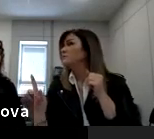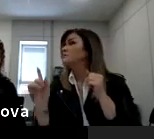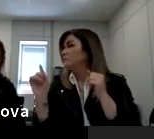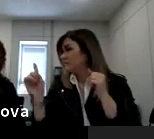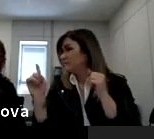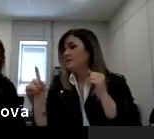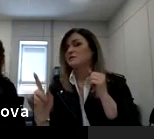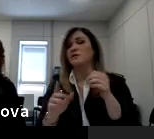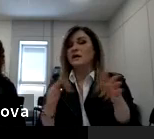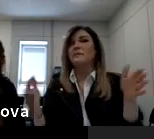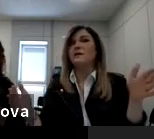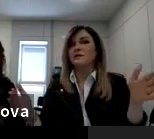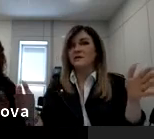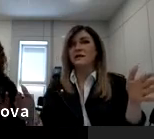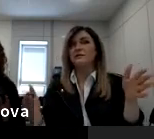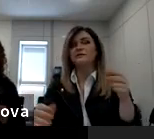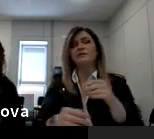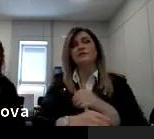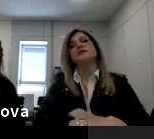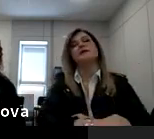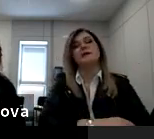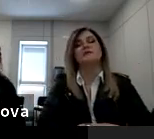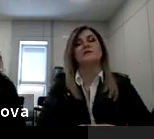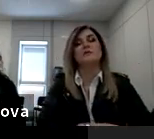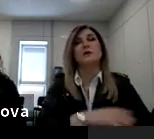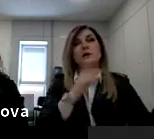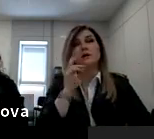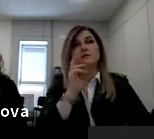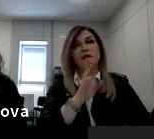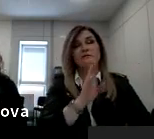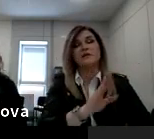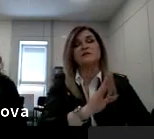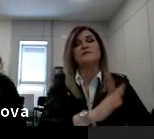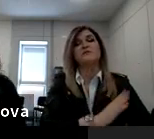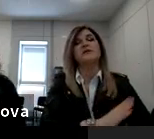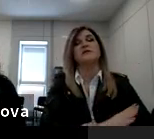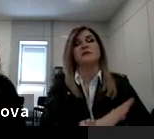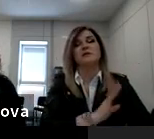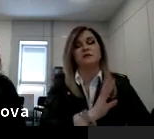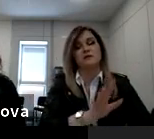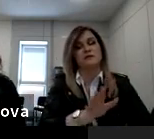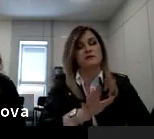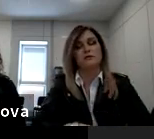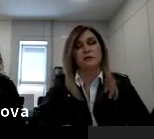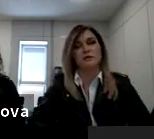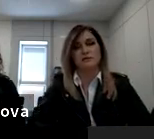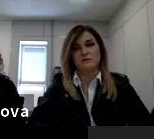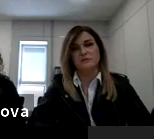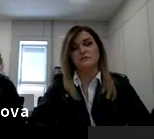tube? 1 meter tube, yeah. Okay, 1 meter tube, because it can be of pixel, different, so 5 pixels per meter, it is